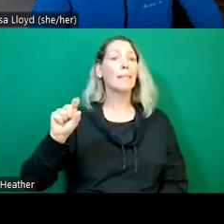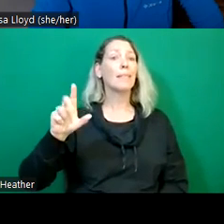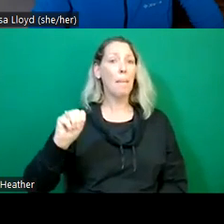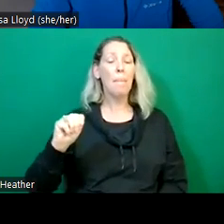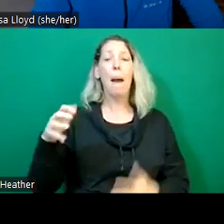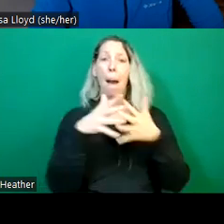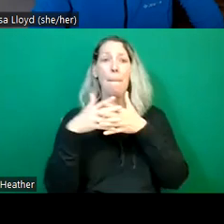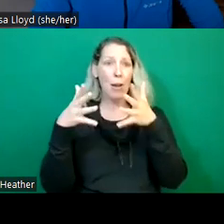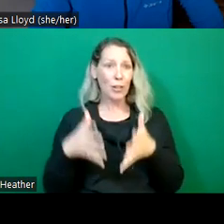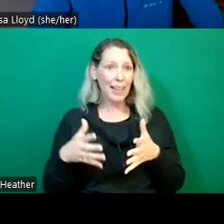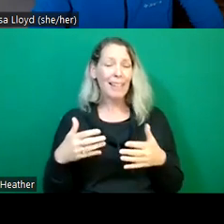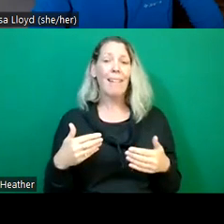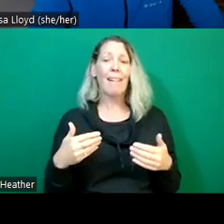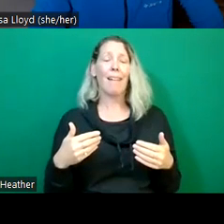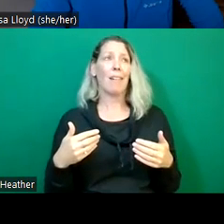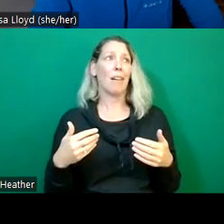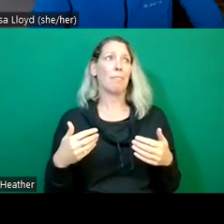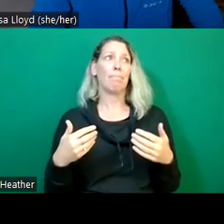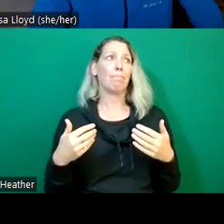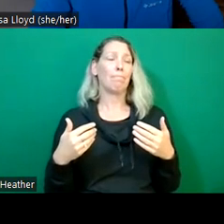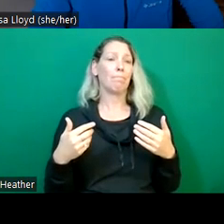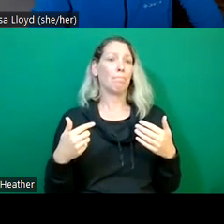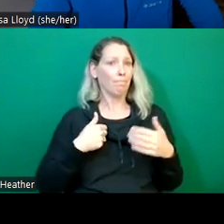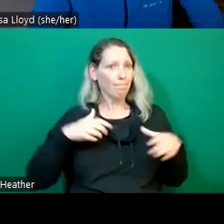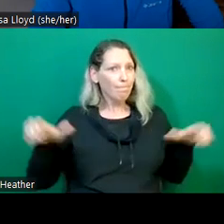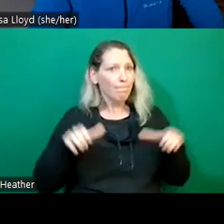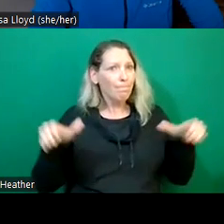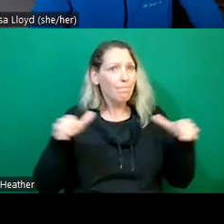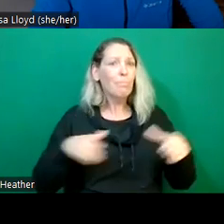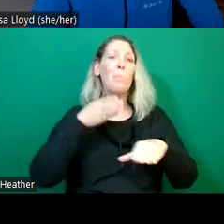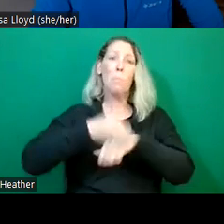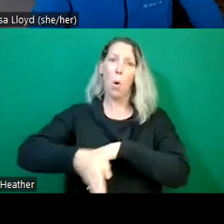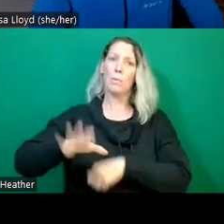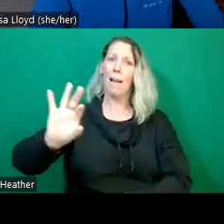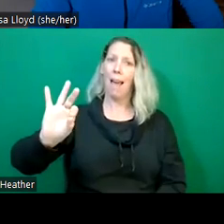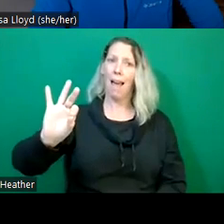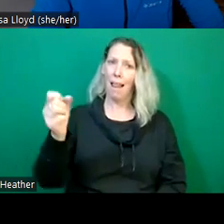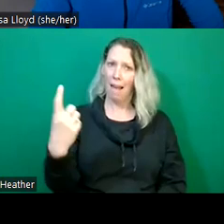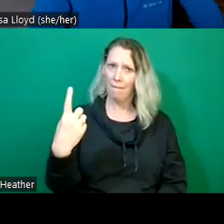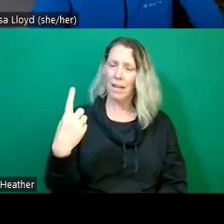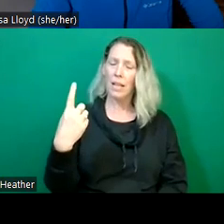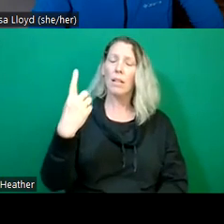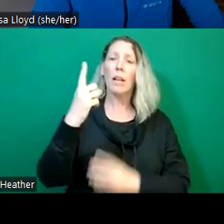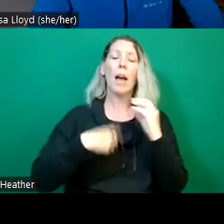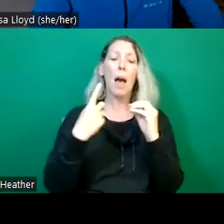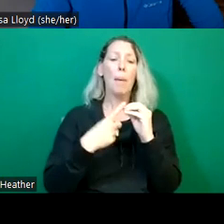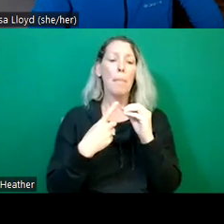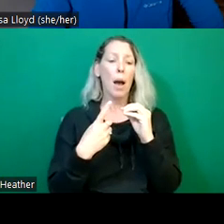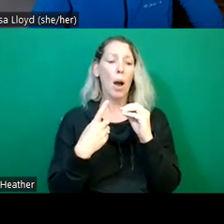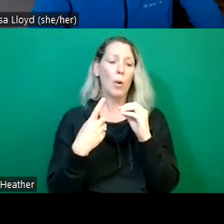who, have been very active post 9/11 regarding